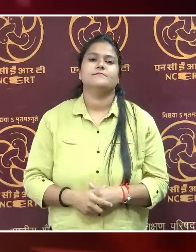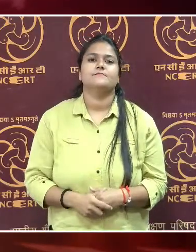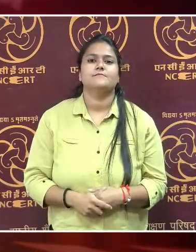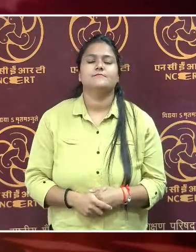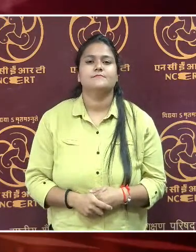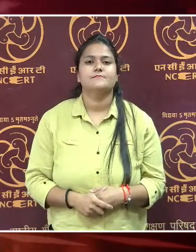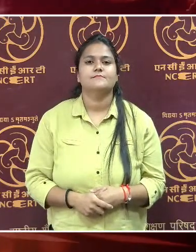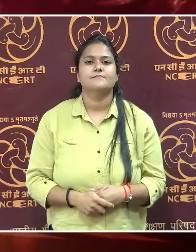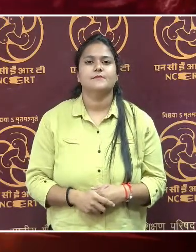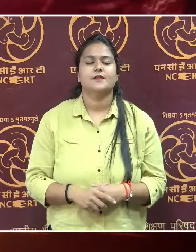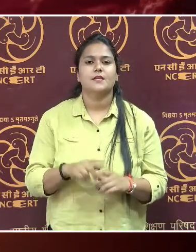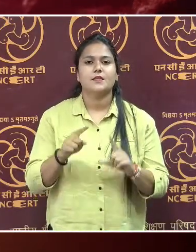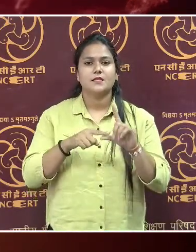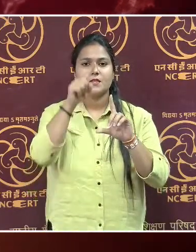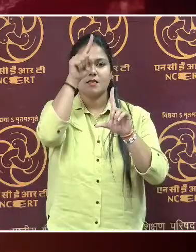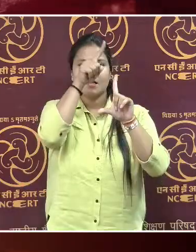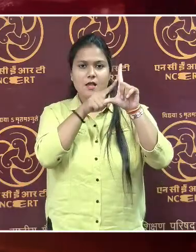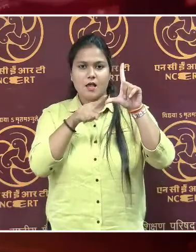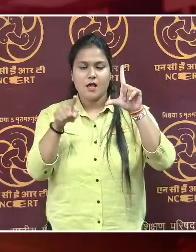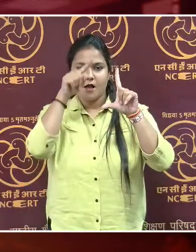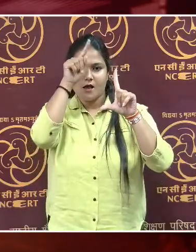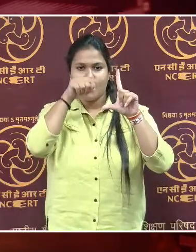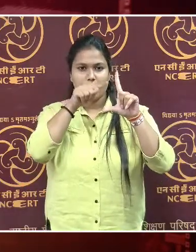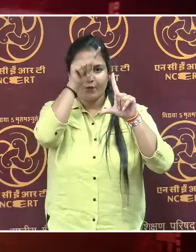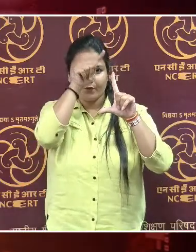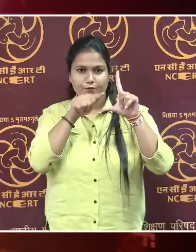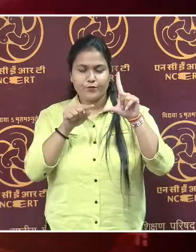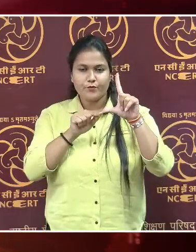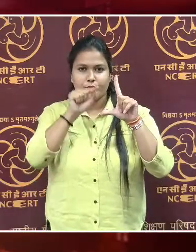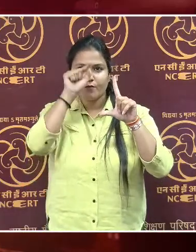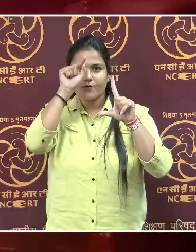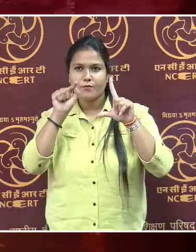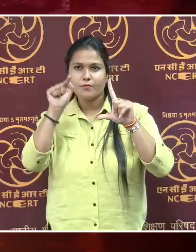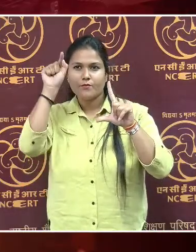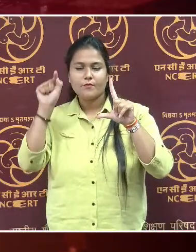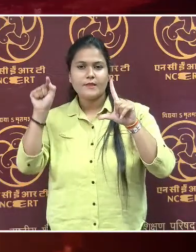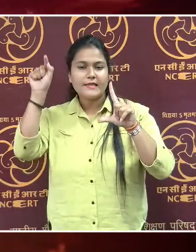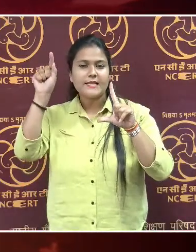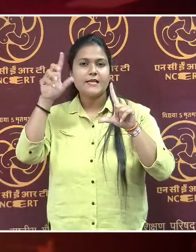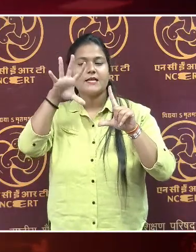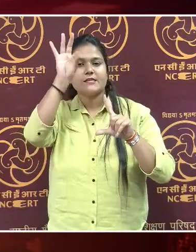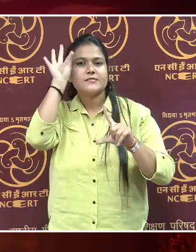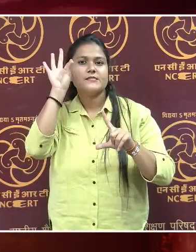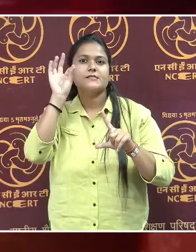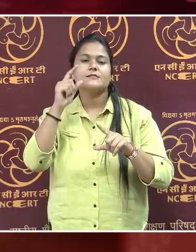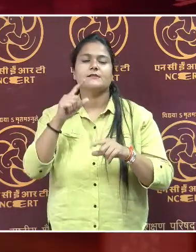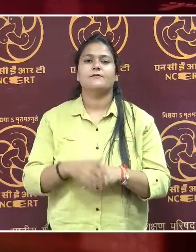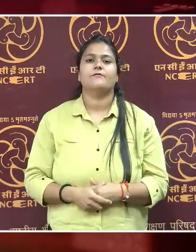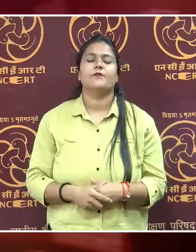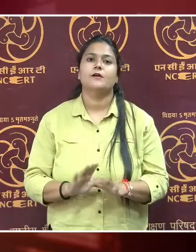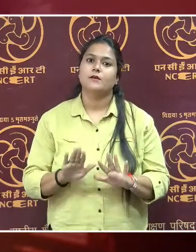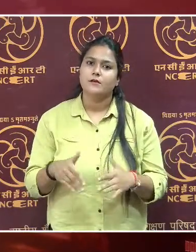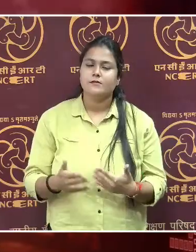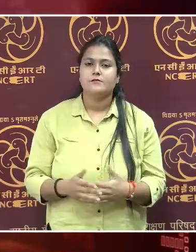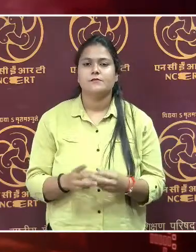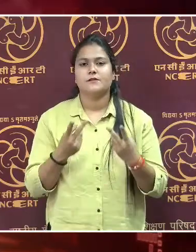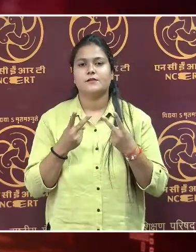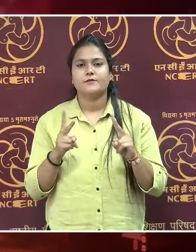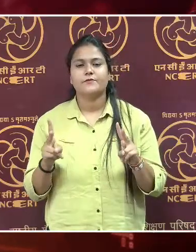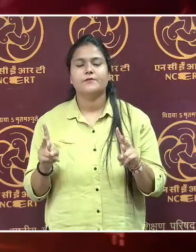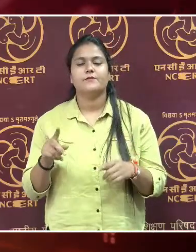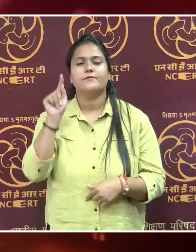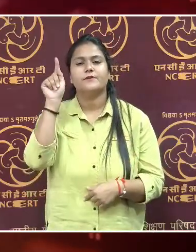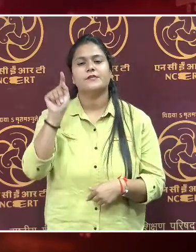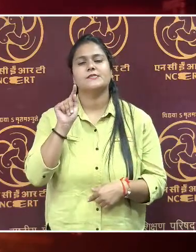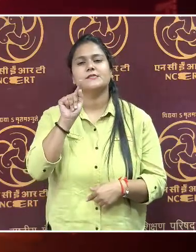and then plot this graph. So depending upon the graph that we obtain, we classify them into different degrees of hearing